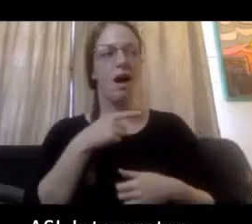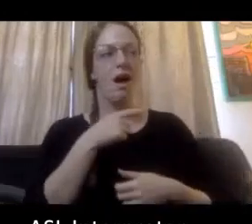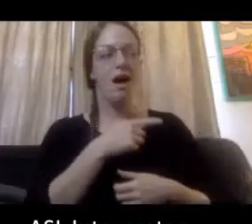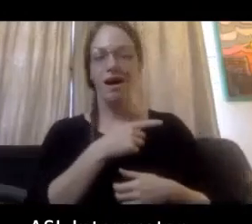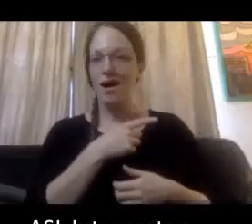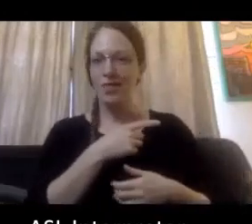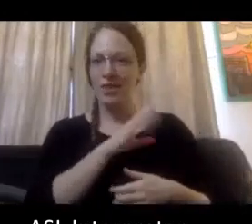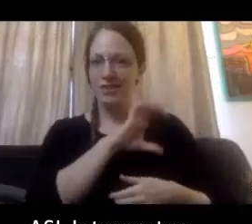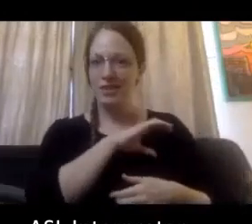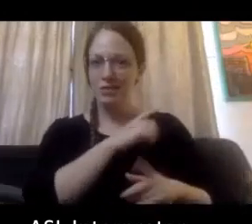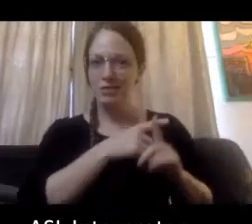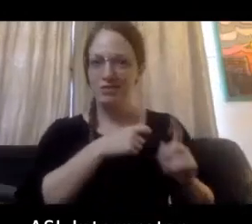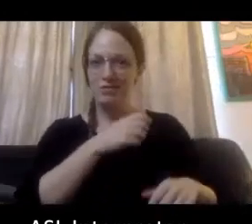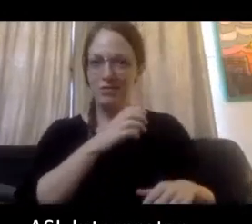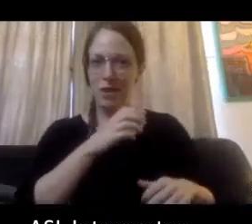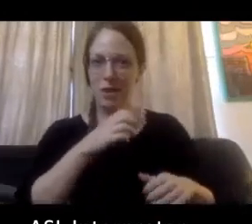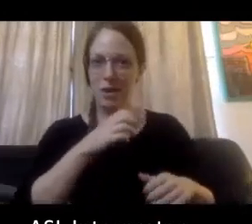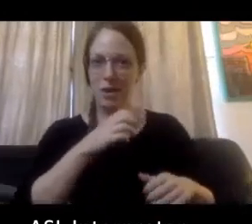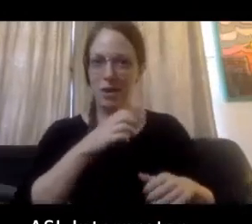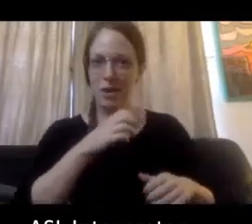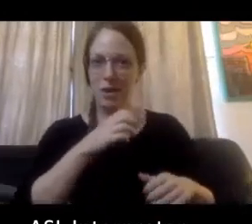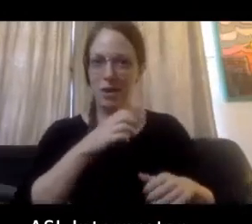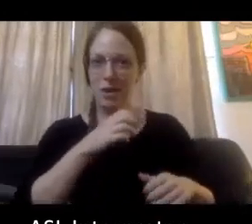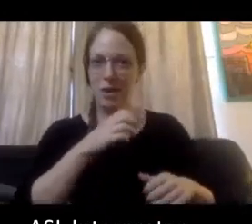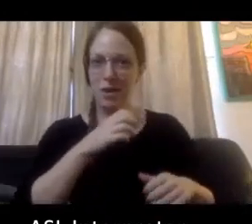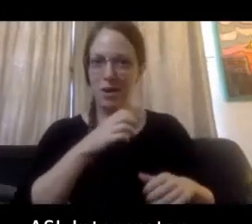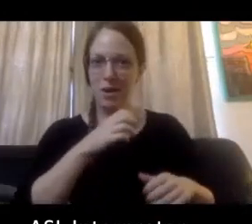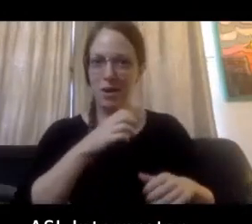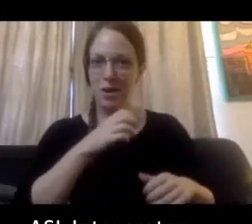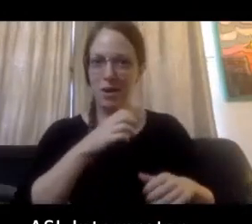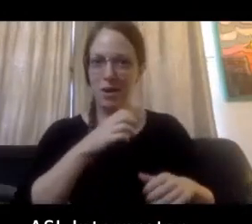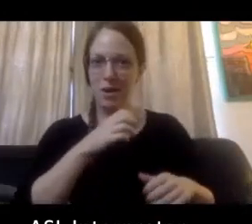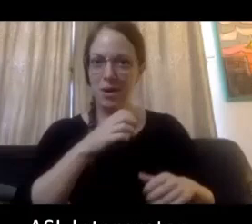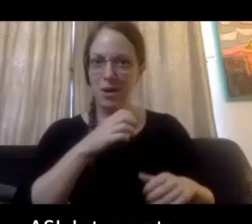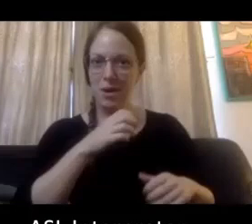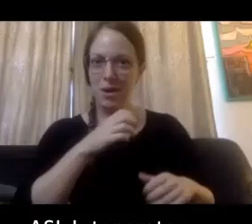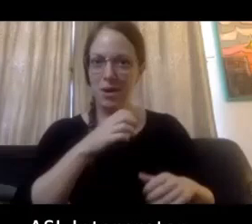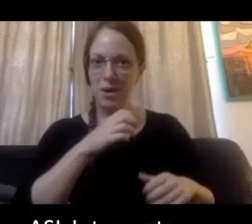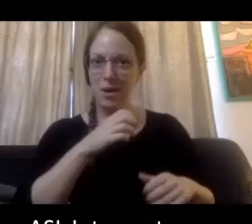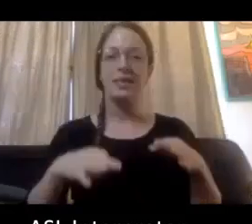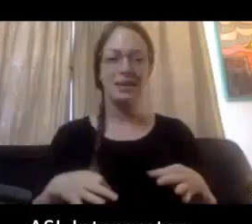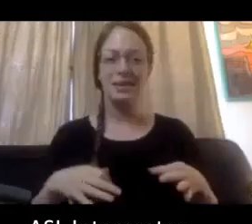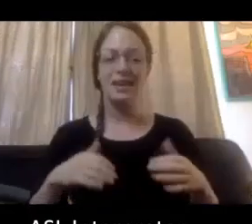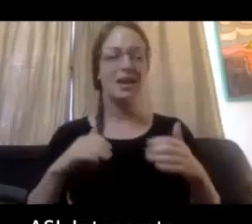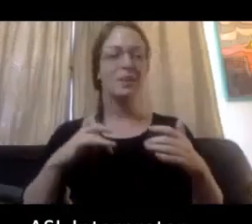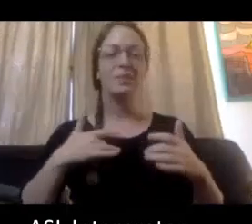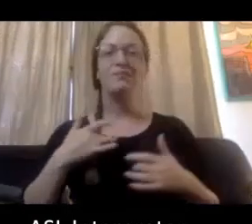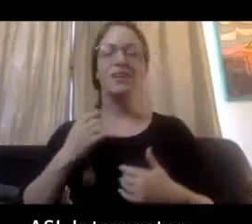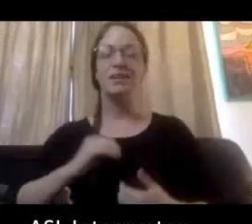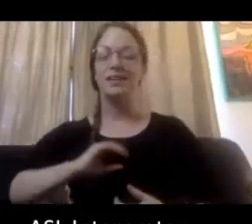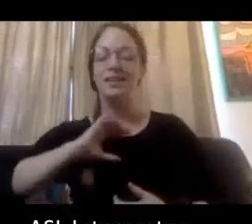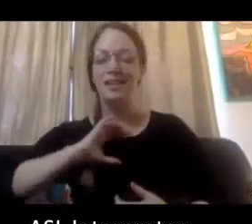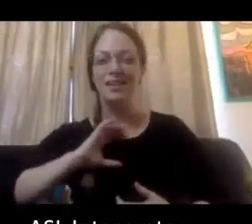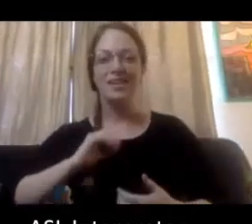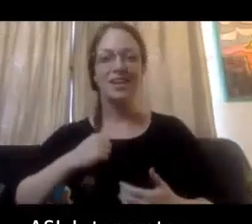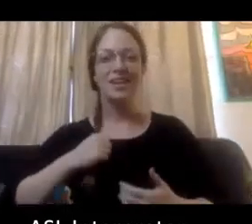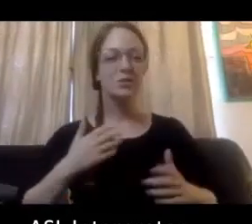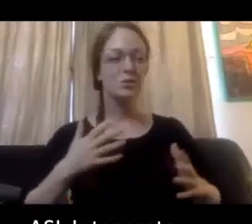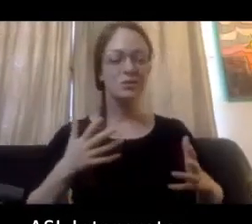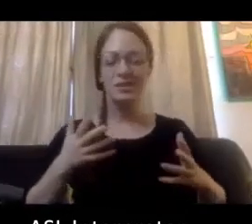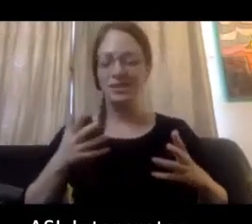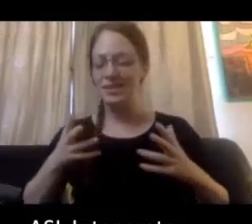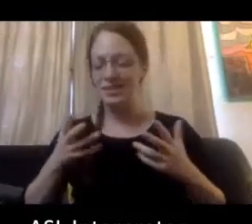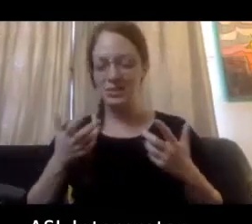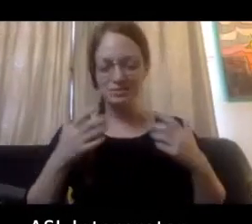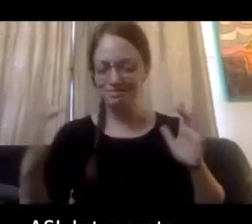minutes. And I cannot tell you what it is like to reach out and touch somebody in such a way like that, and